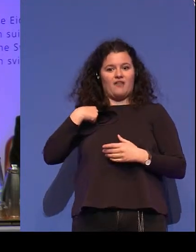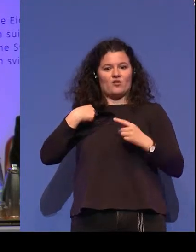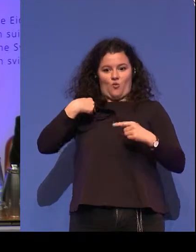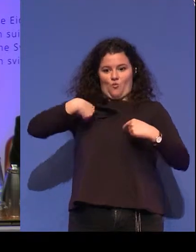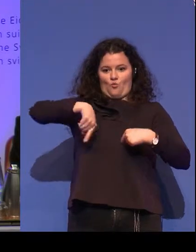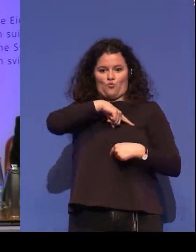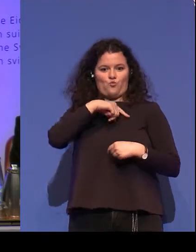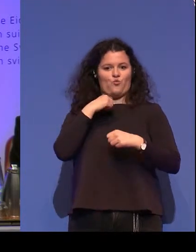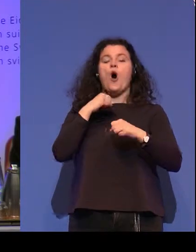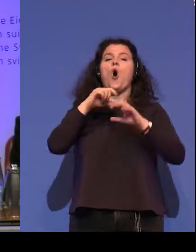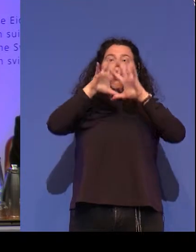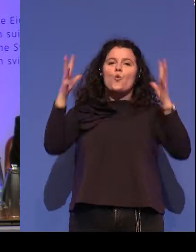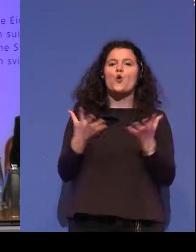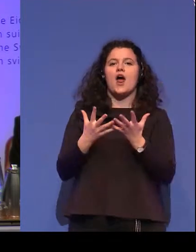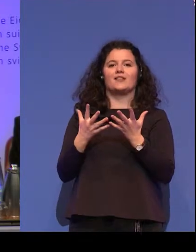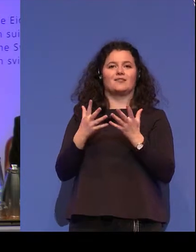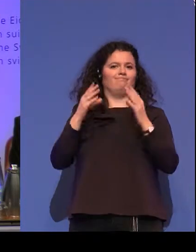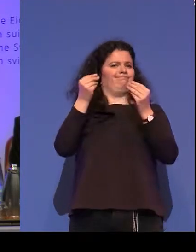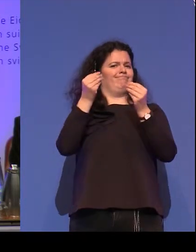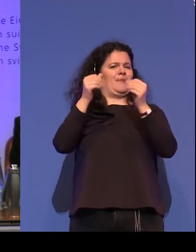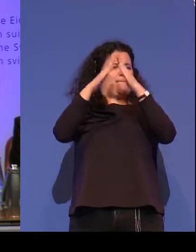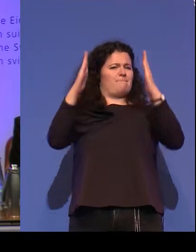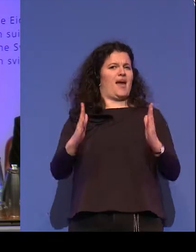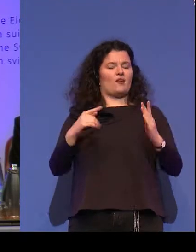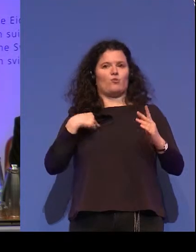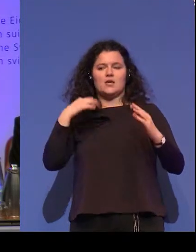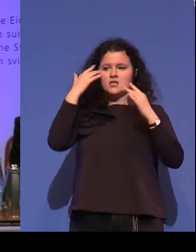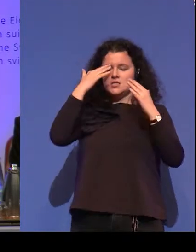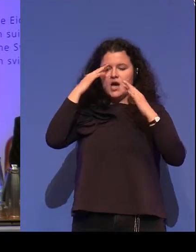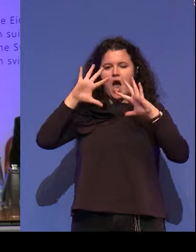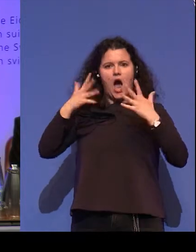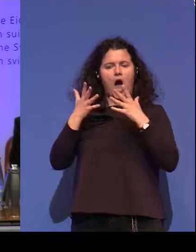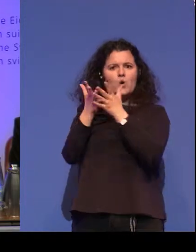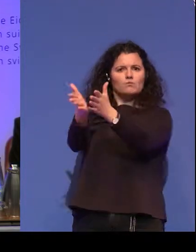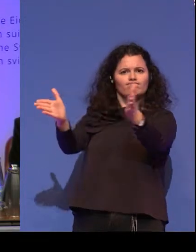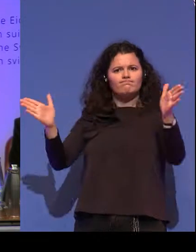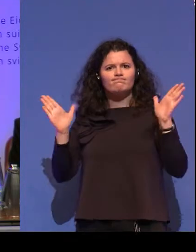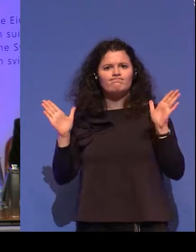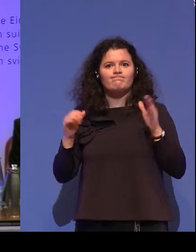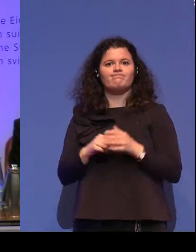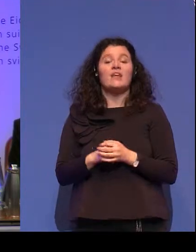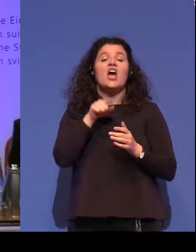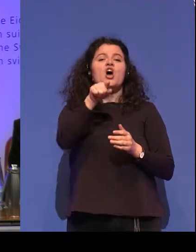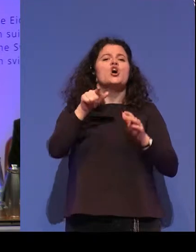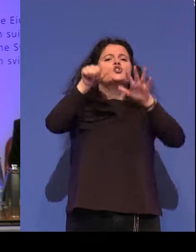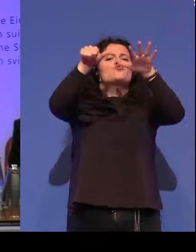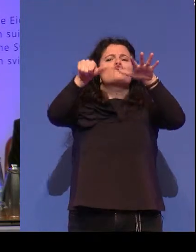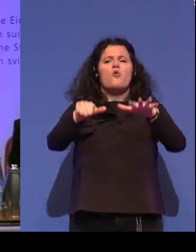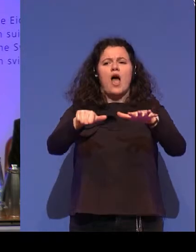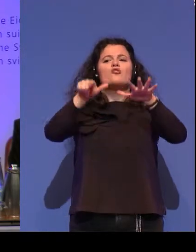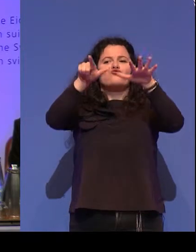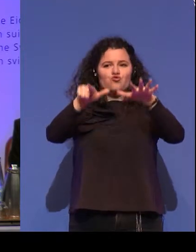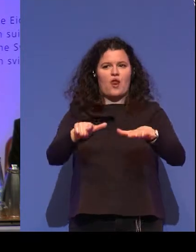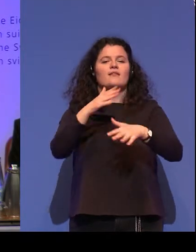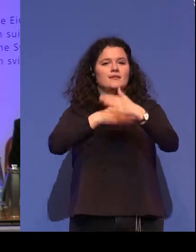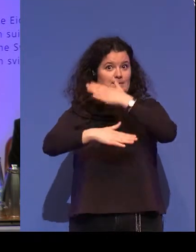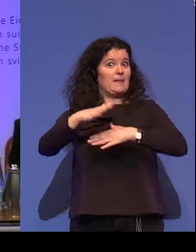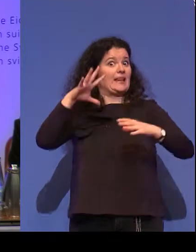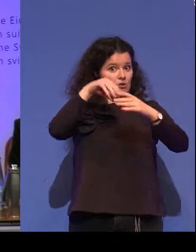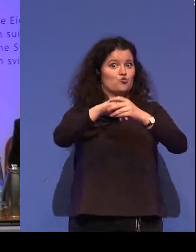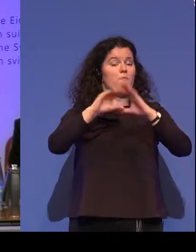other areas like disability. Back in July, we announced that by 2020, all World Bank